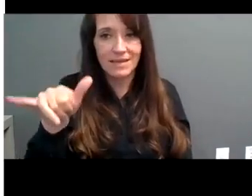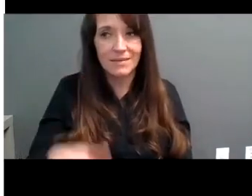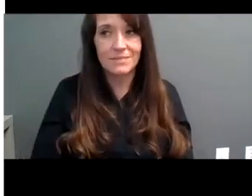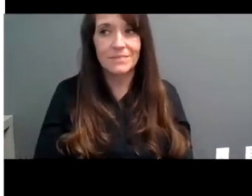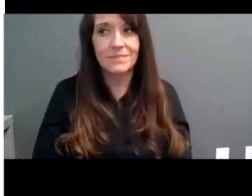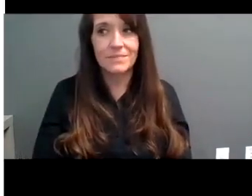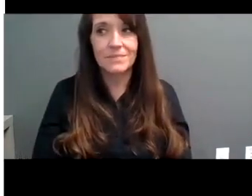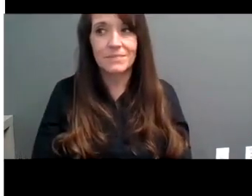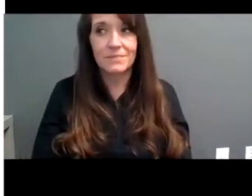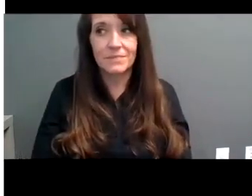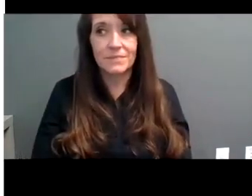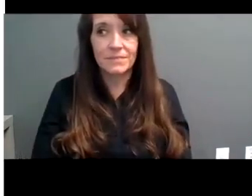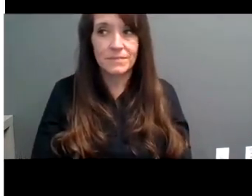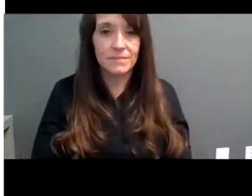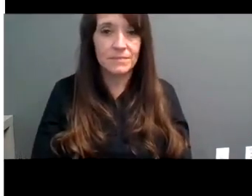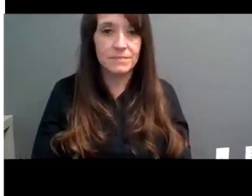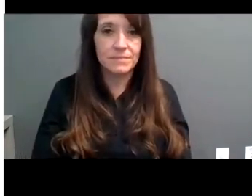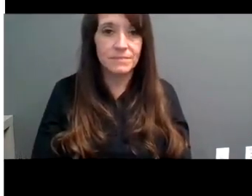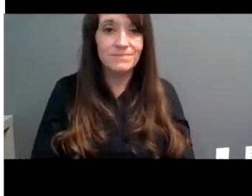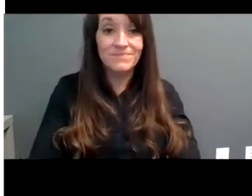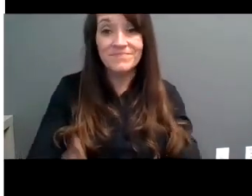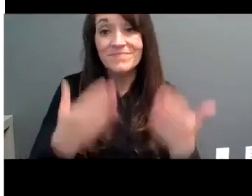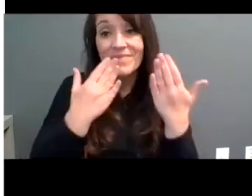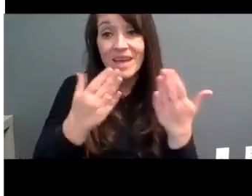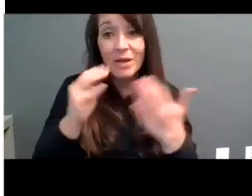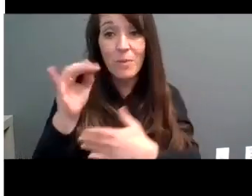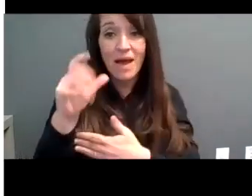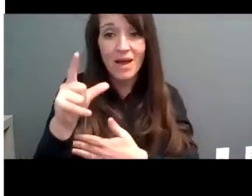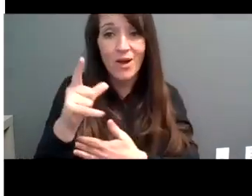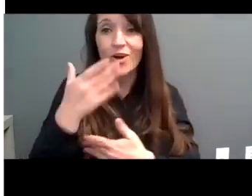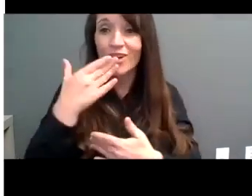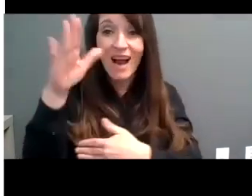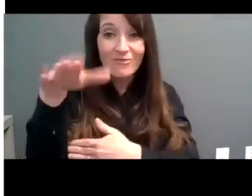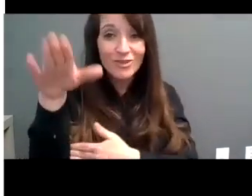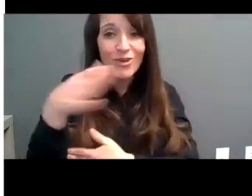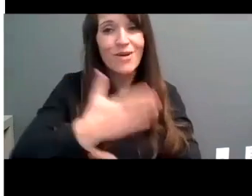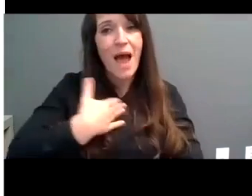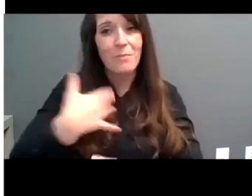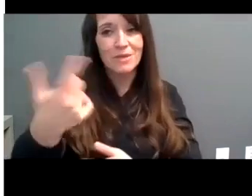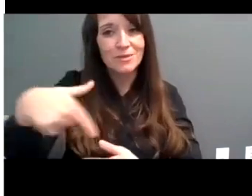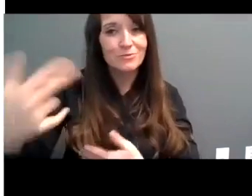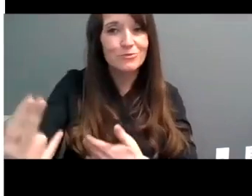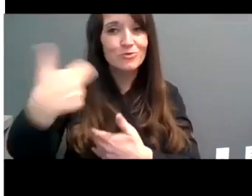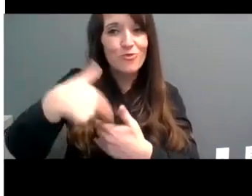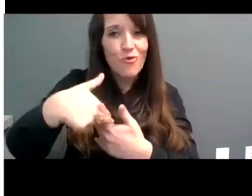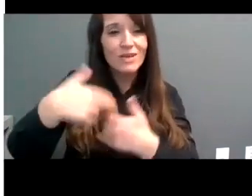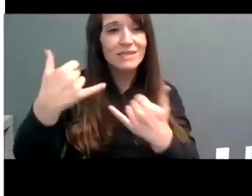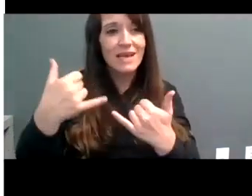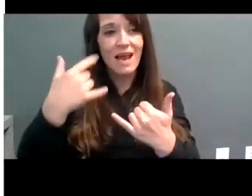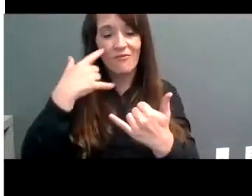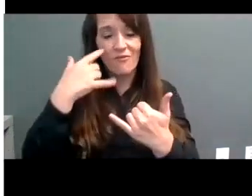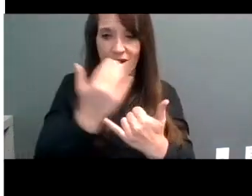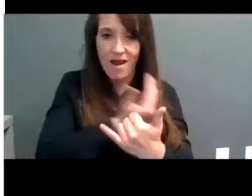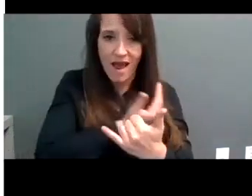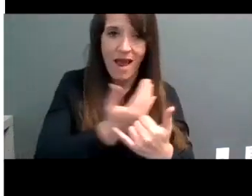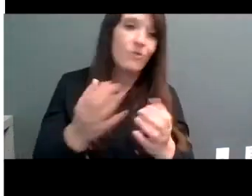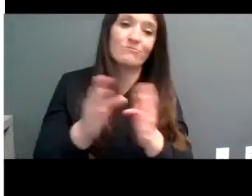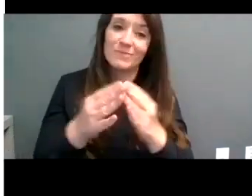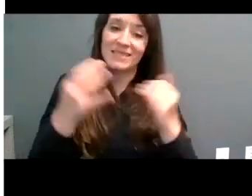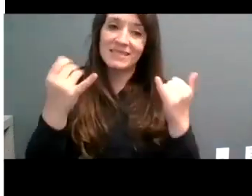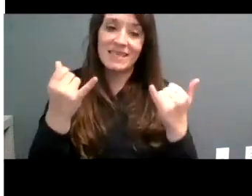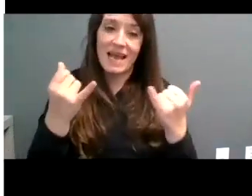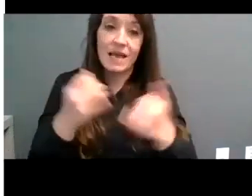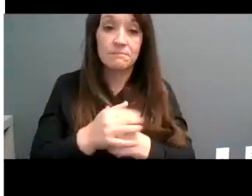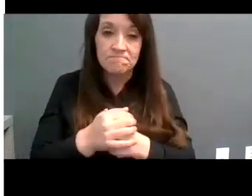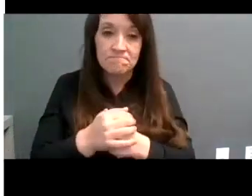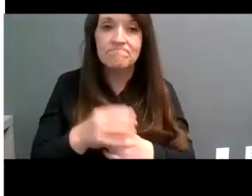Thank you so much, Michael, and good afternoon, everyone. I'm glad you can join us for the session today. As Michael mentioned, I